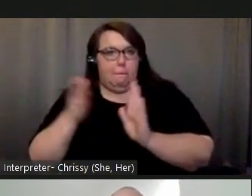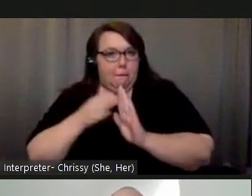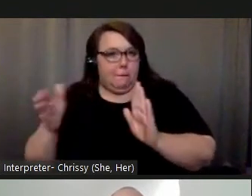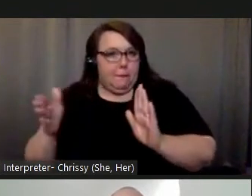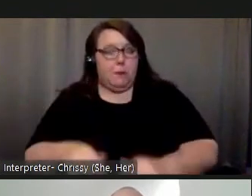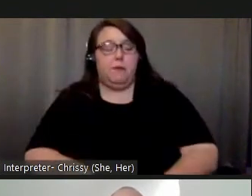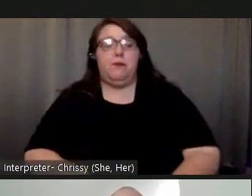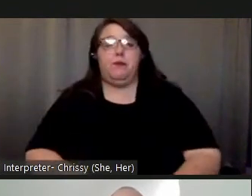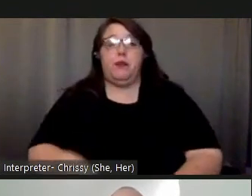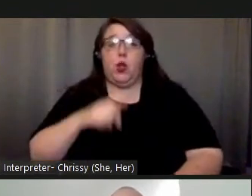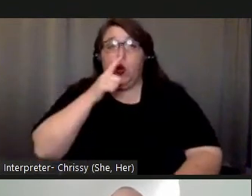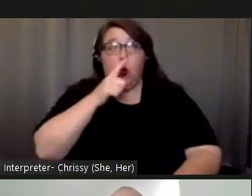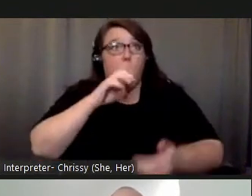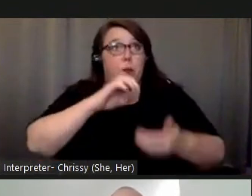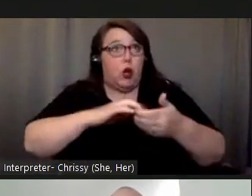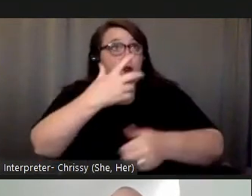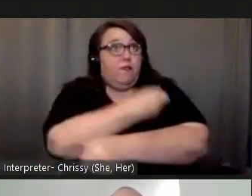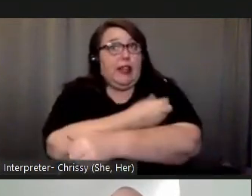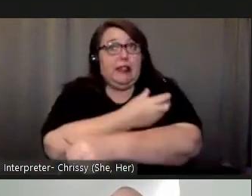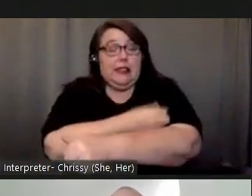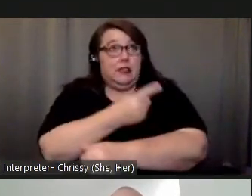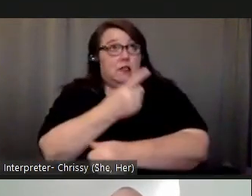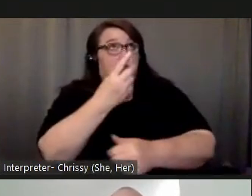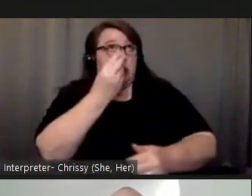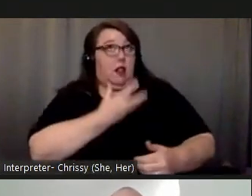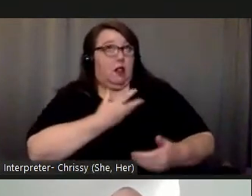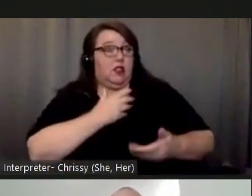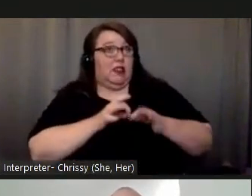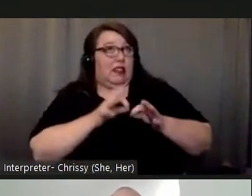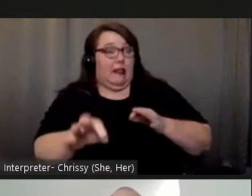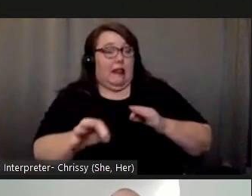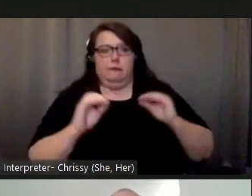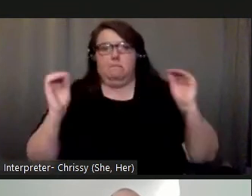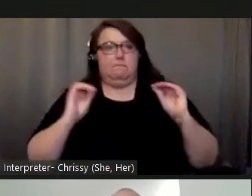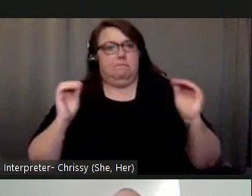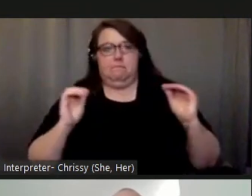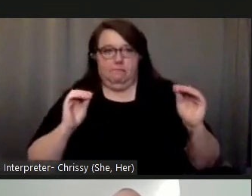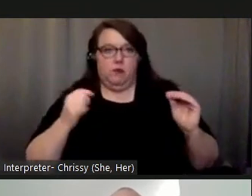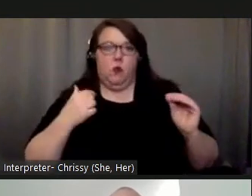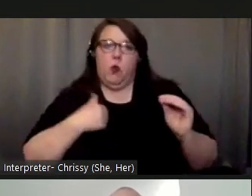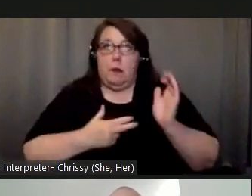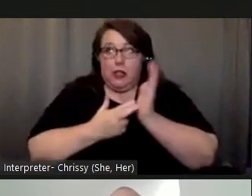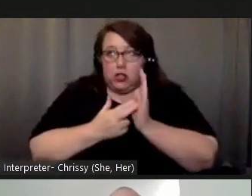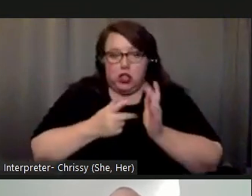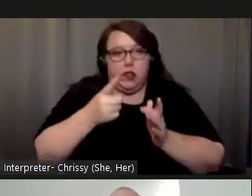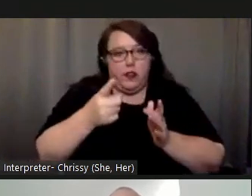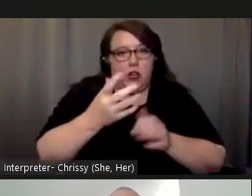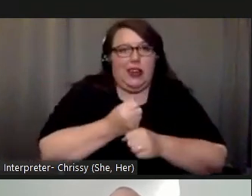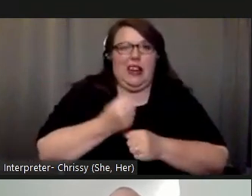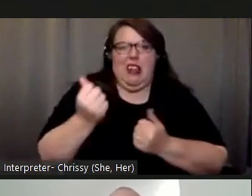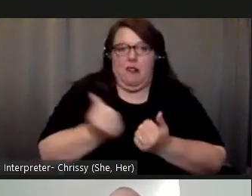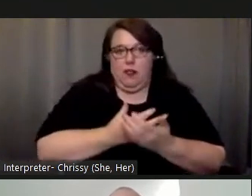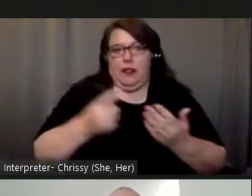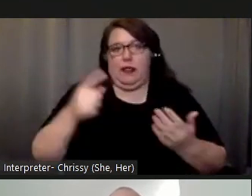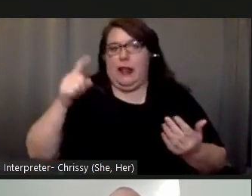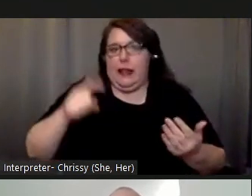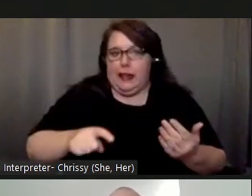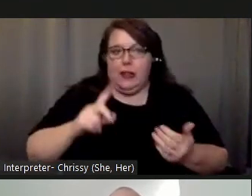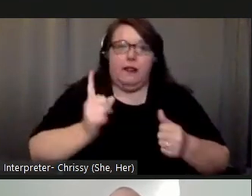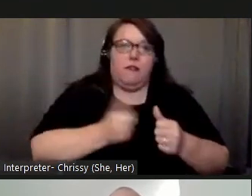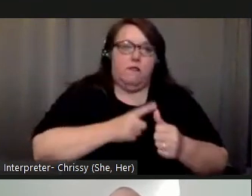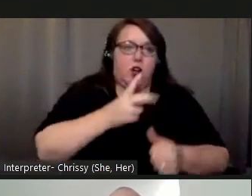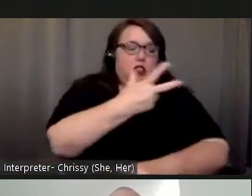vaccinator partners that they're having delays. We're doing a good job at making sure they're getting all the needed second doses so that we keep